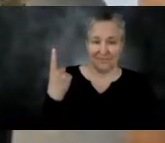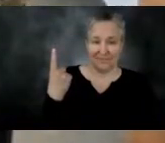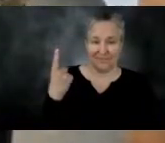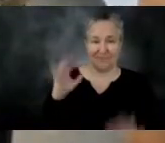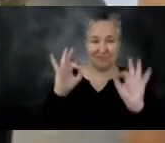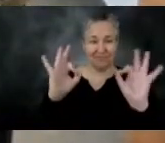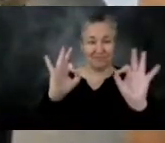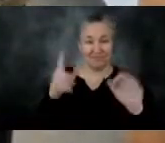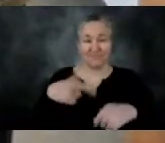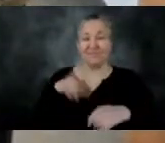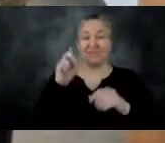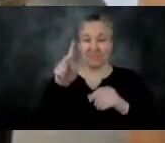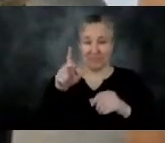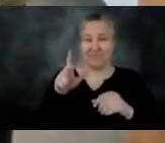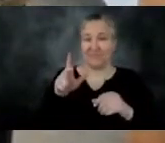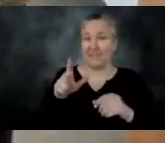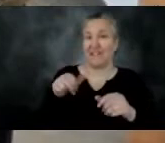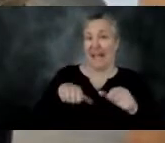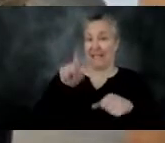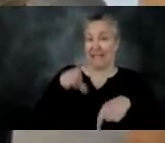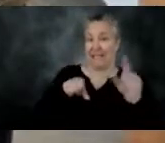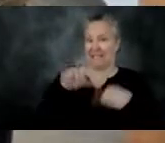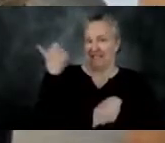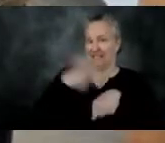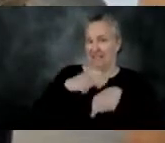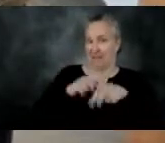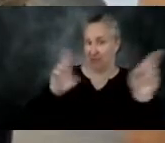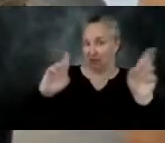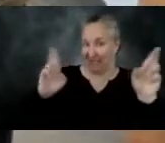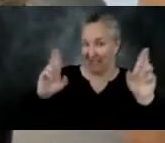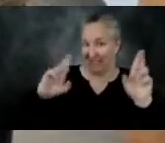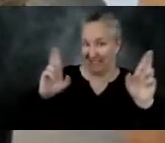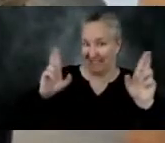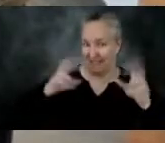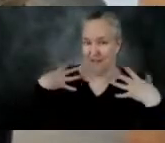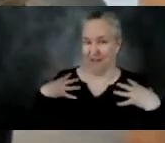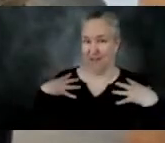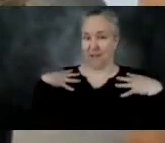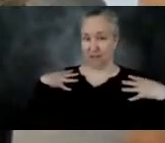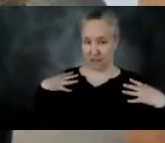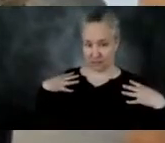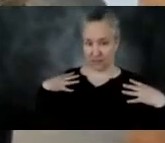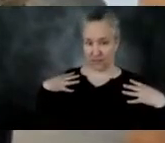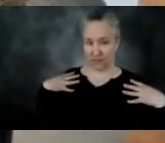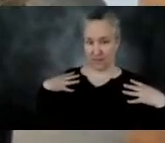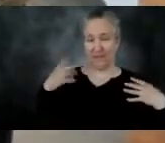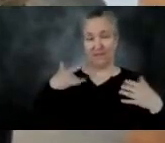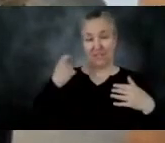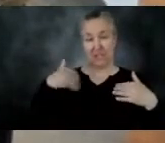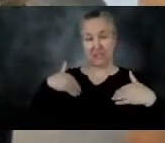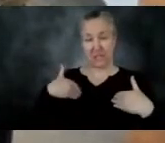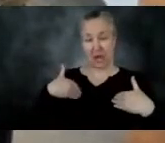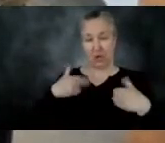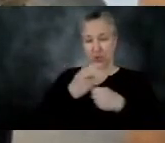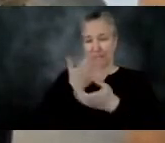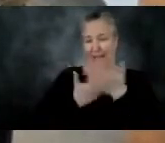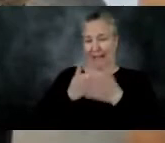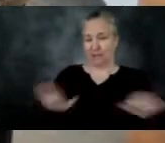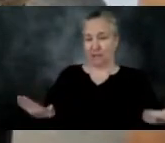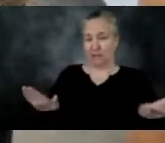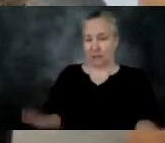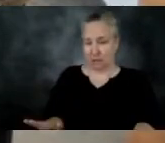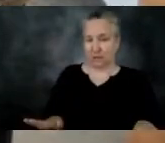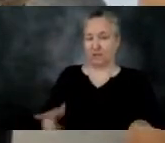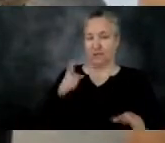Nice job. All right, we got 10 kicks left. Here we go. Last 10. Lift up those shoulders. If you're getting a little tired, use those hands on your